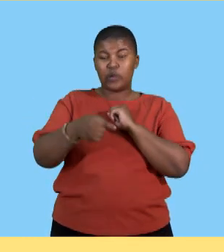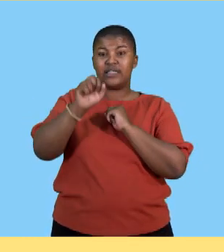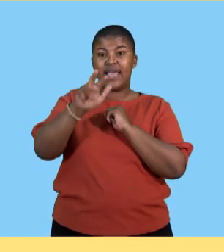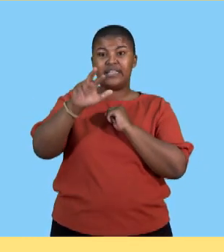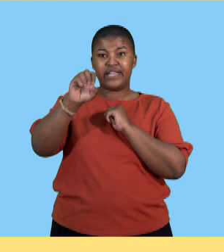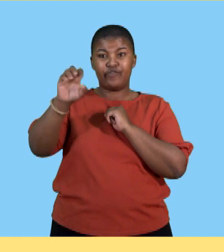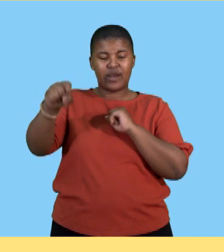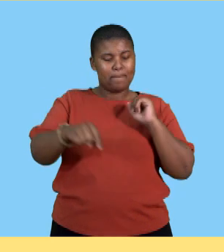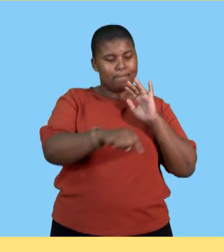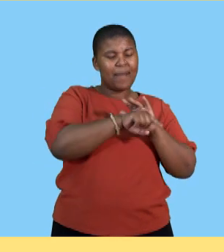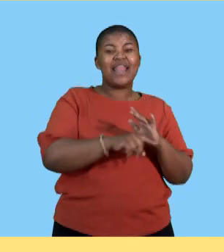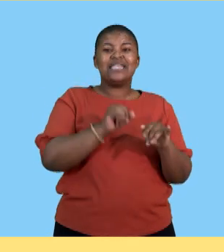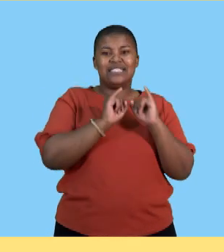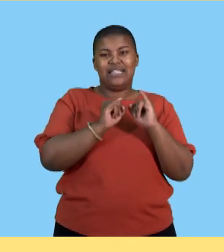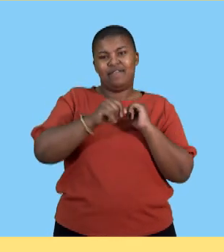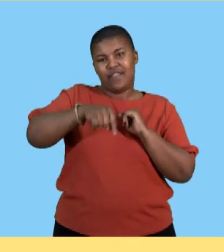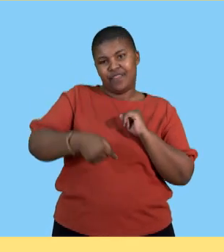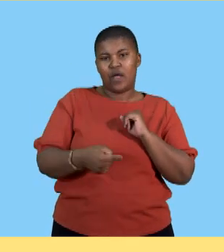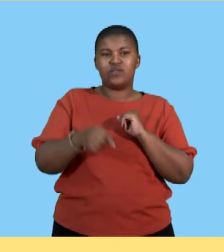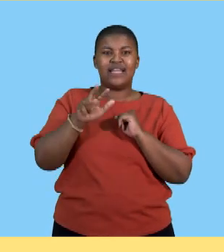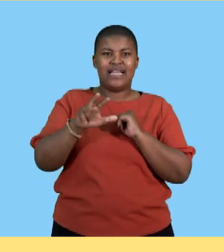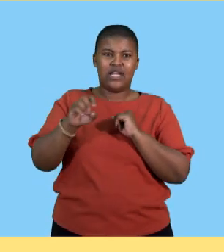211,800 minus the